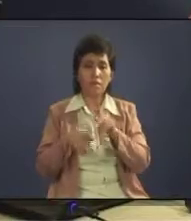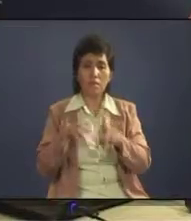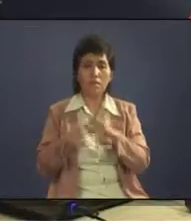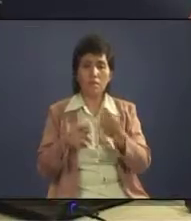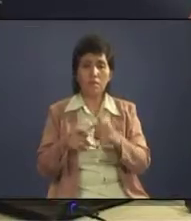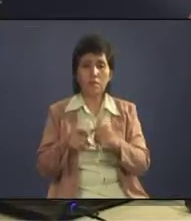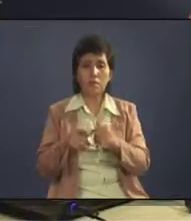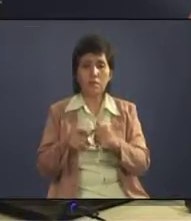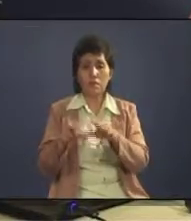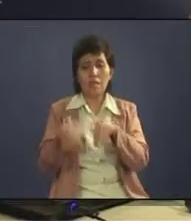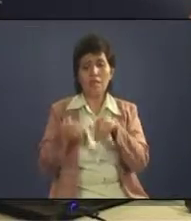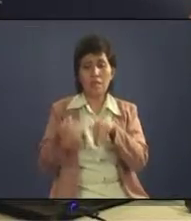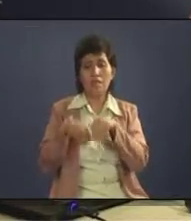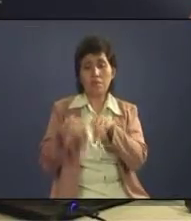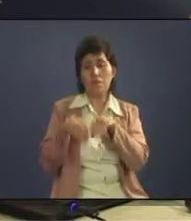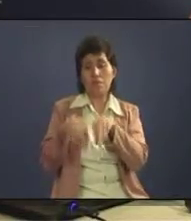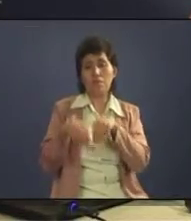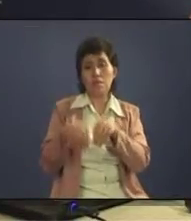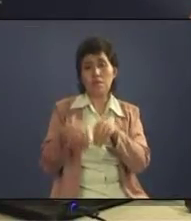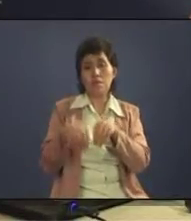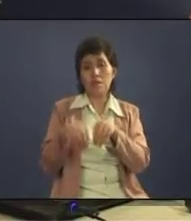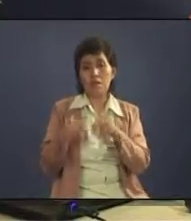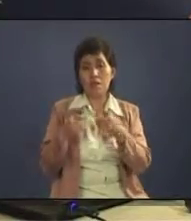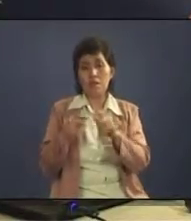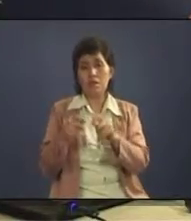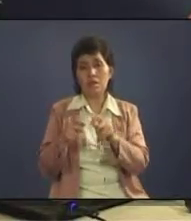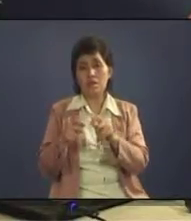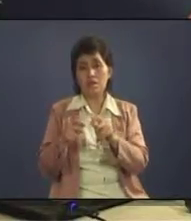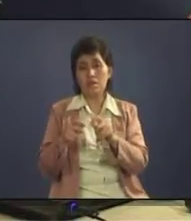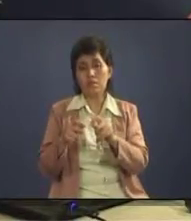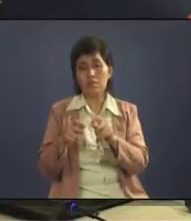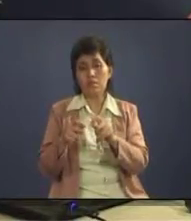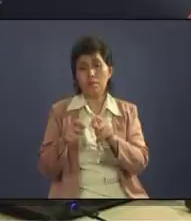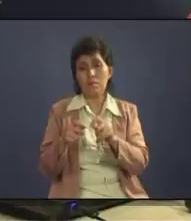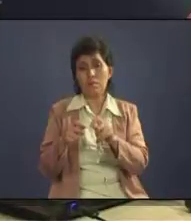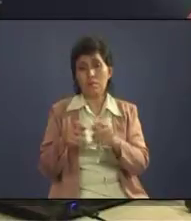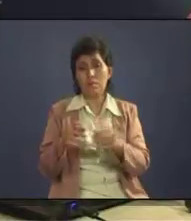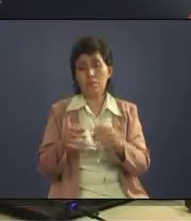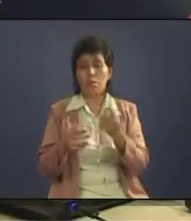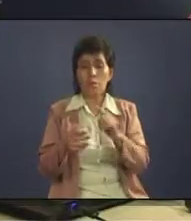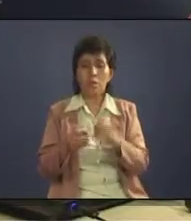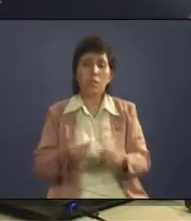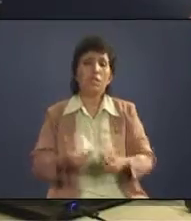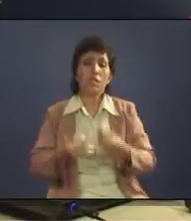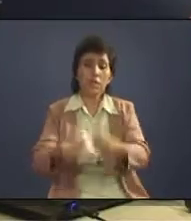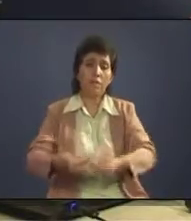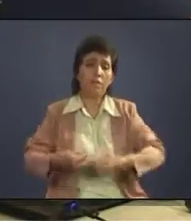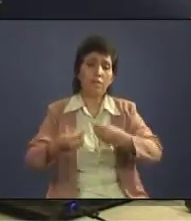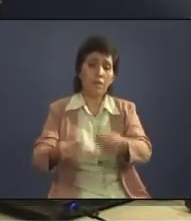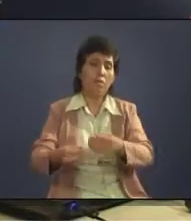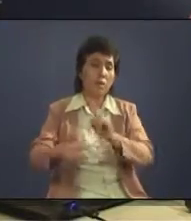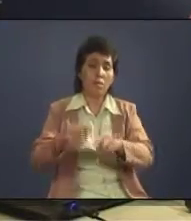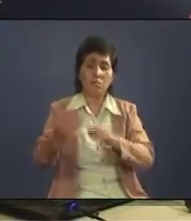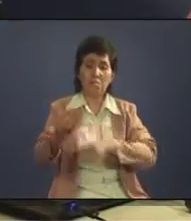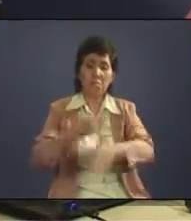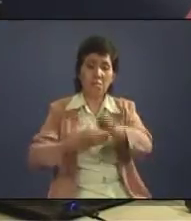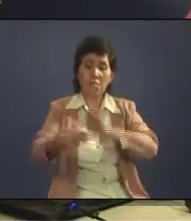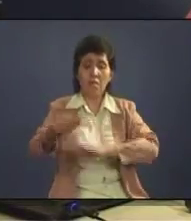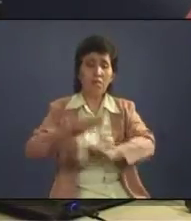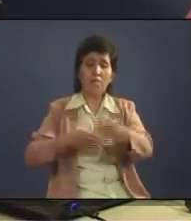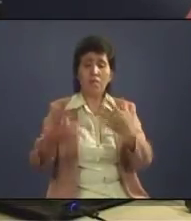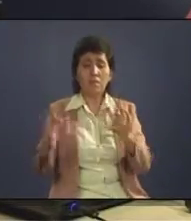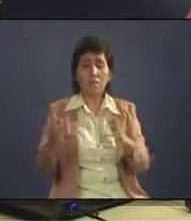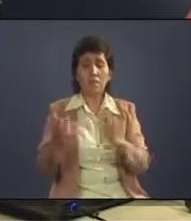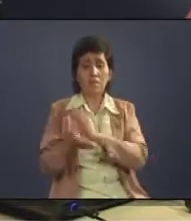keep receiving, try to be careful. Okay? When you're just receiving and you're not giving. Now, Sternberg said